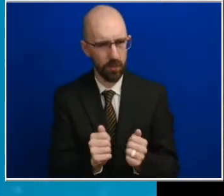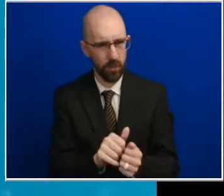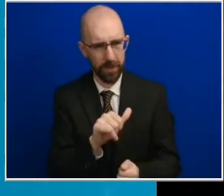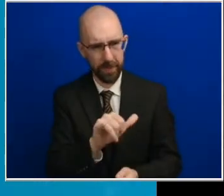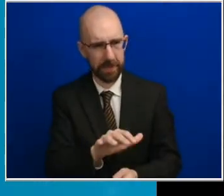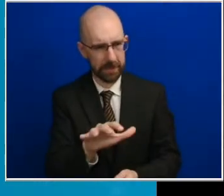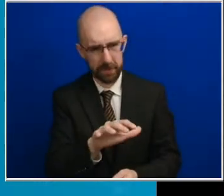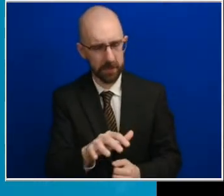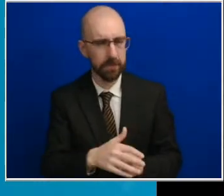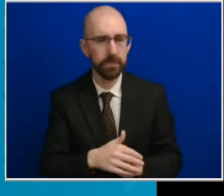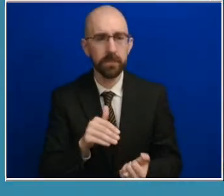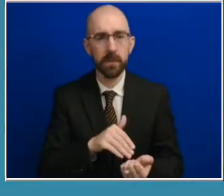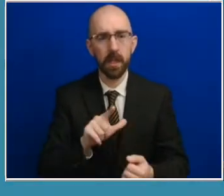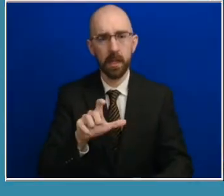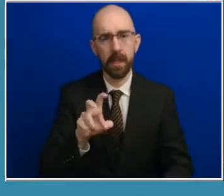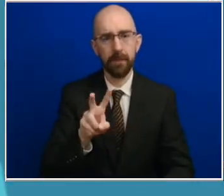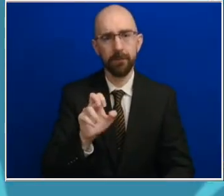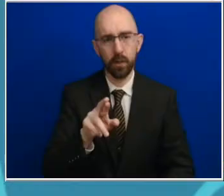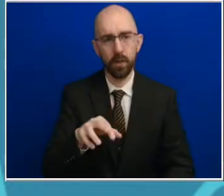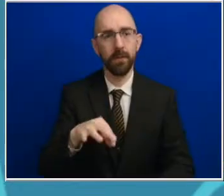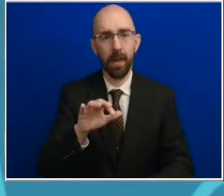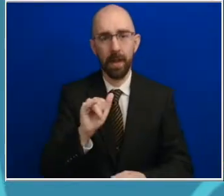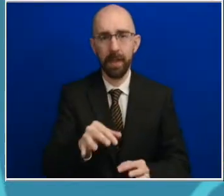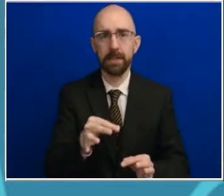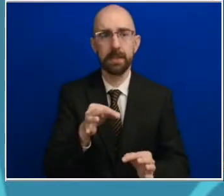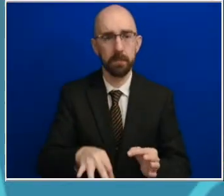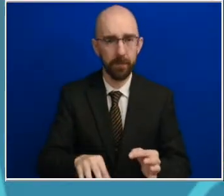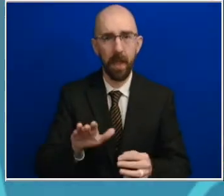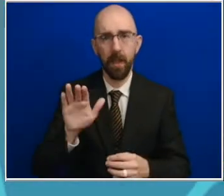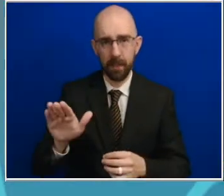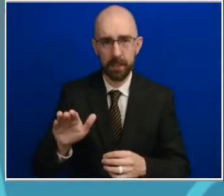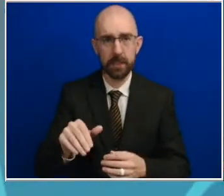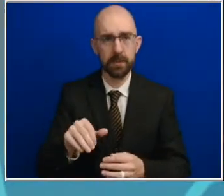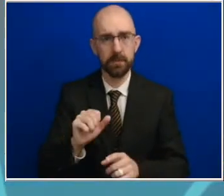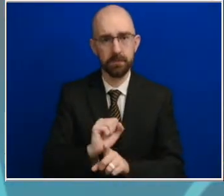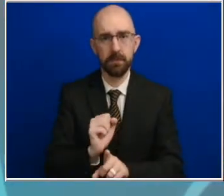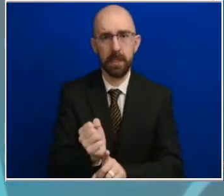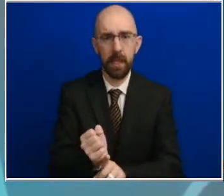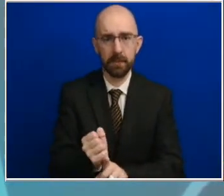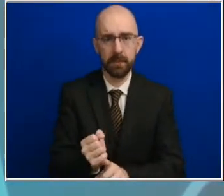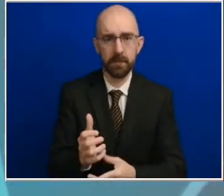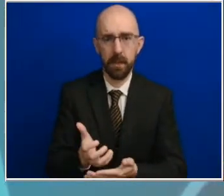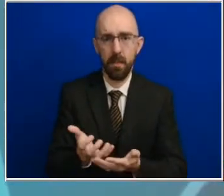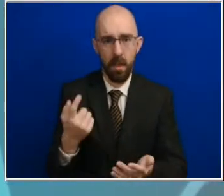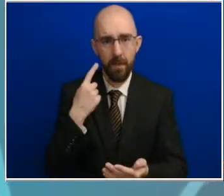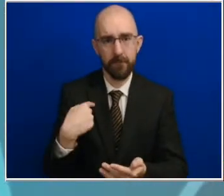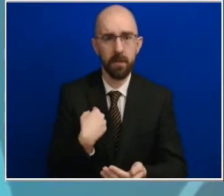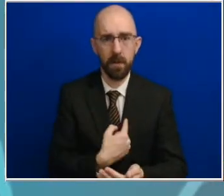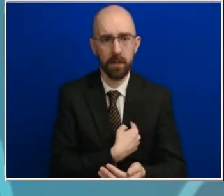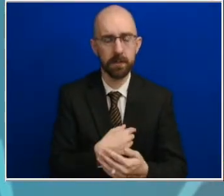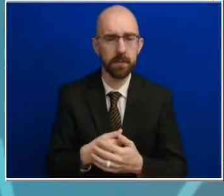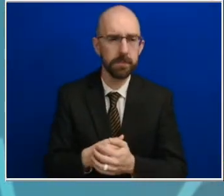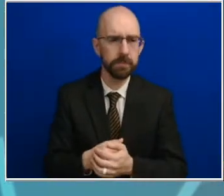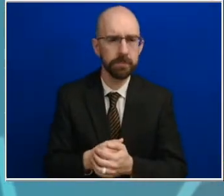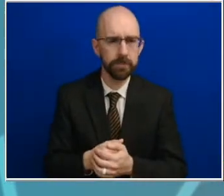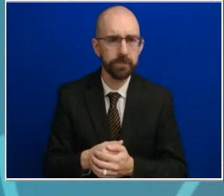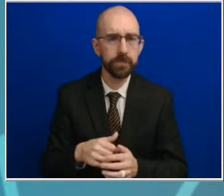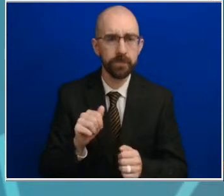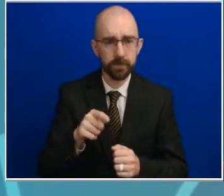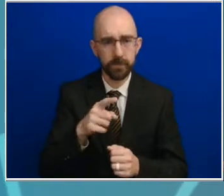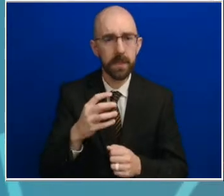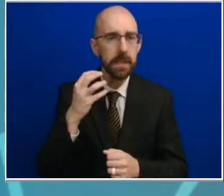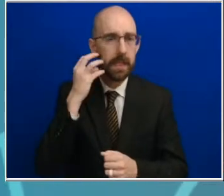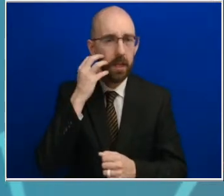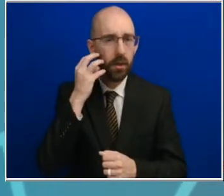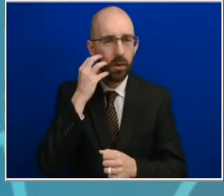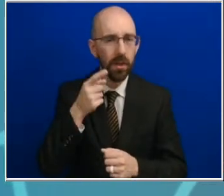Dr. Lever finding that really simplified Eli's case quite a bit for us. So you can also see it's a bit thicker. If that white